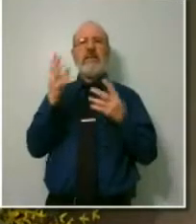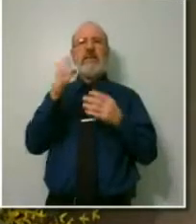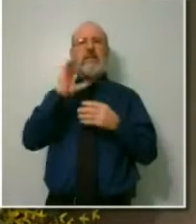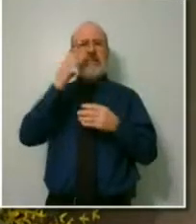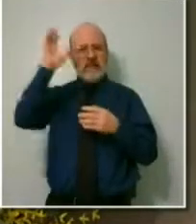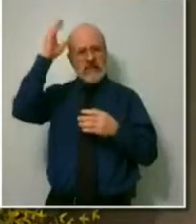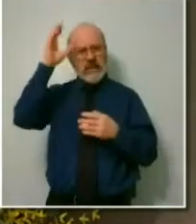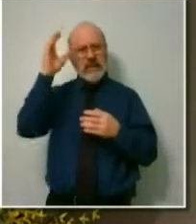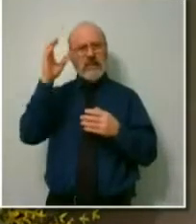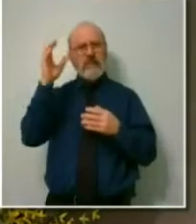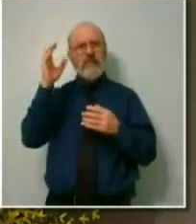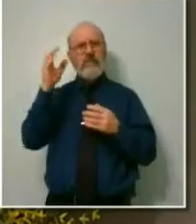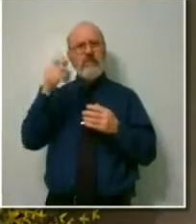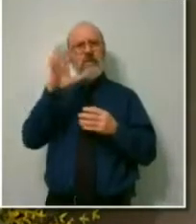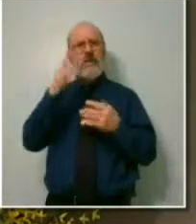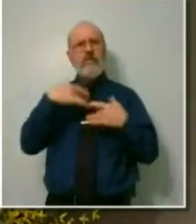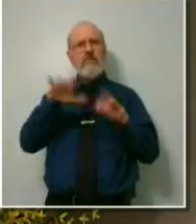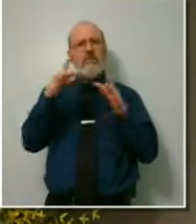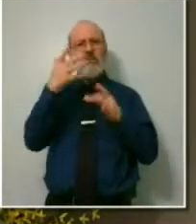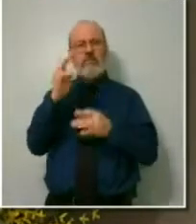but God has been merciful,